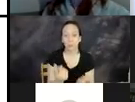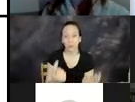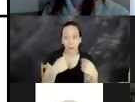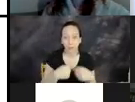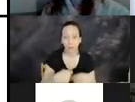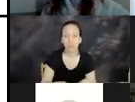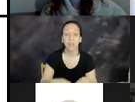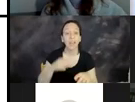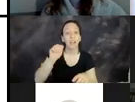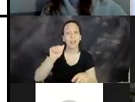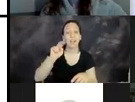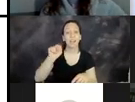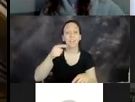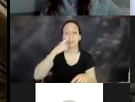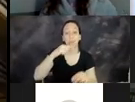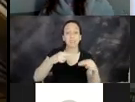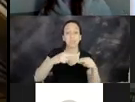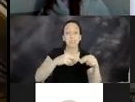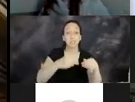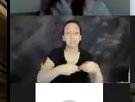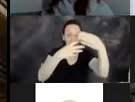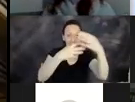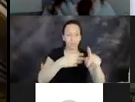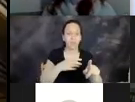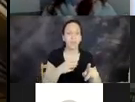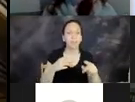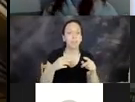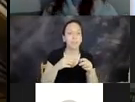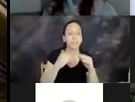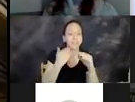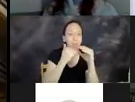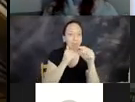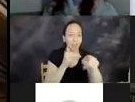more slide, our email address for the team is at